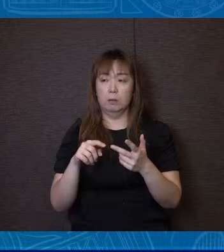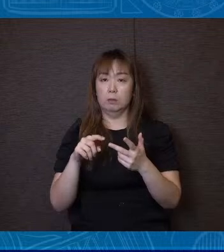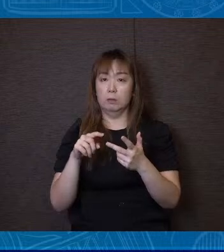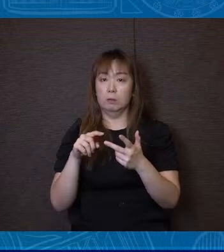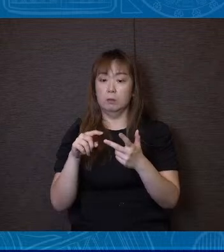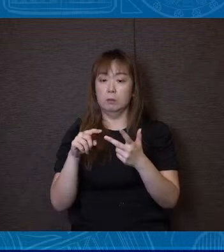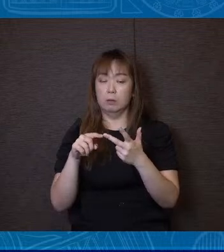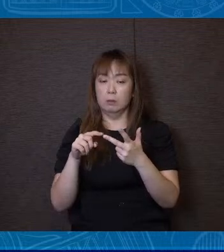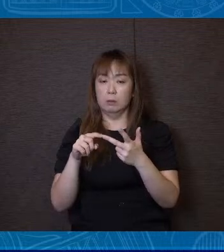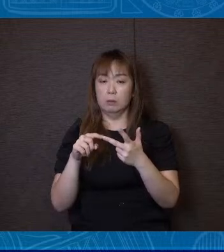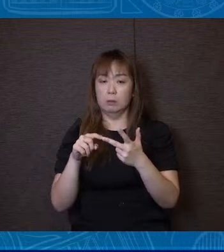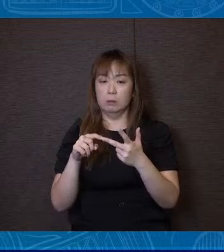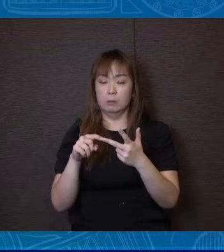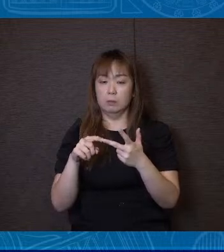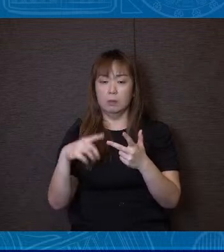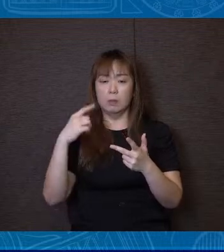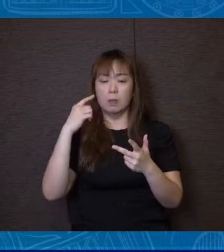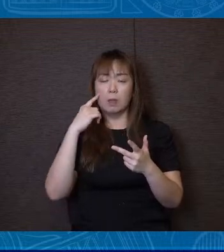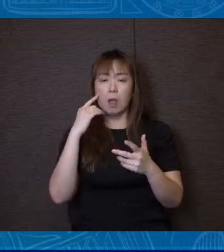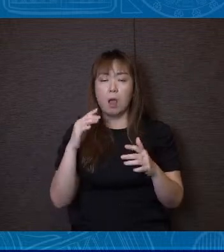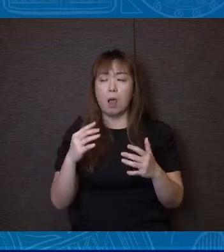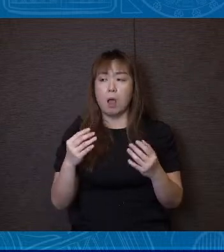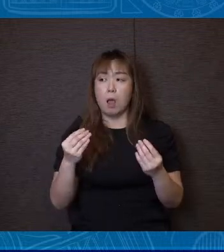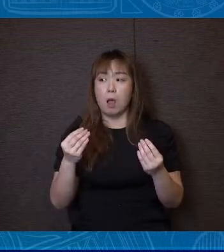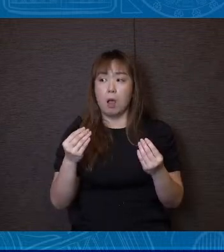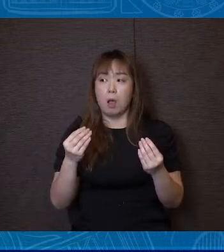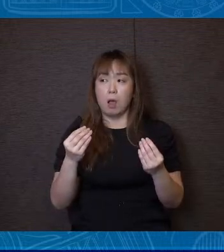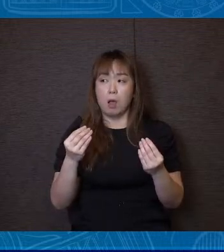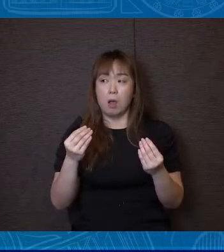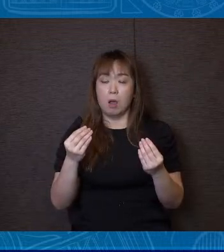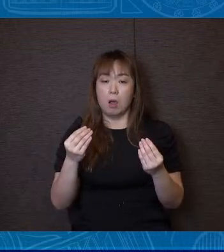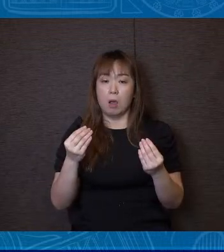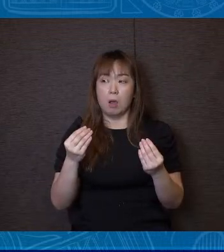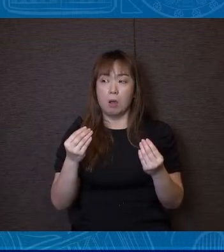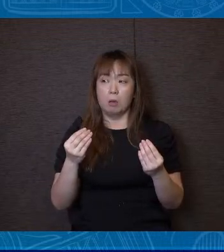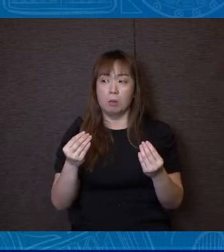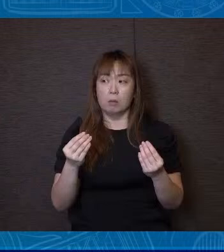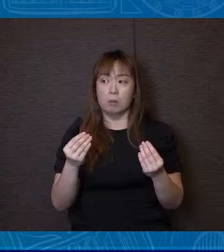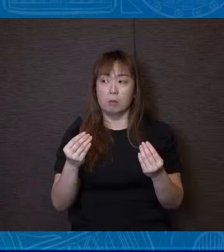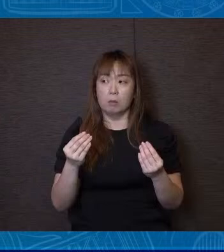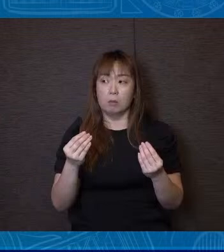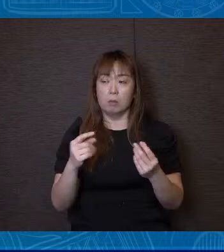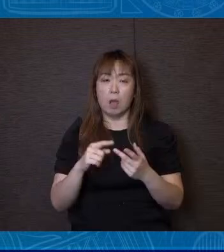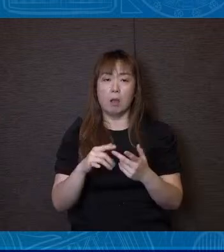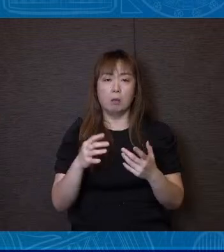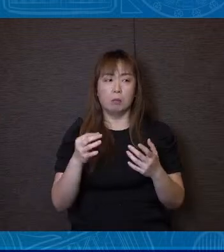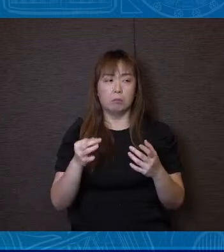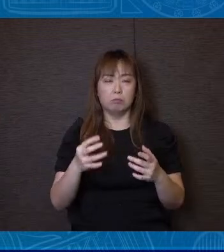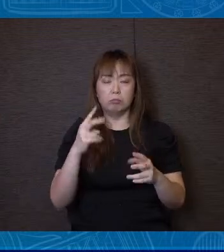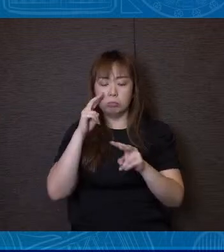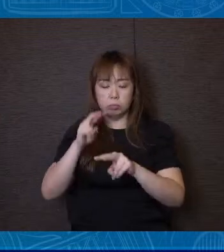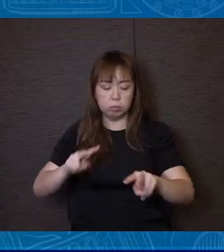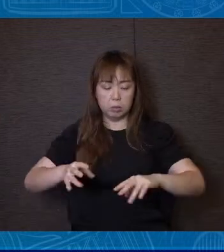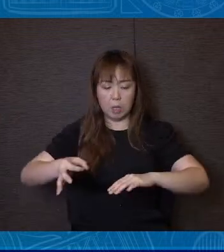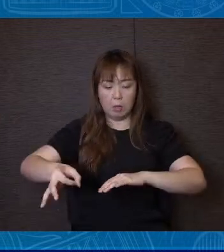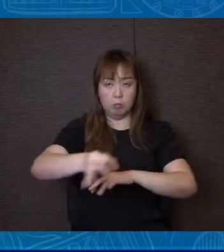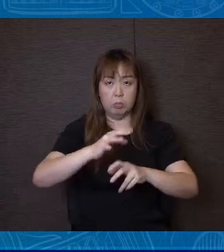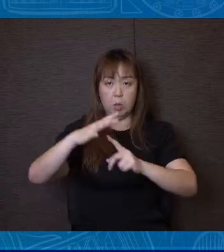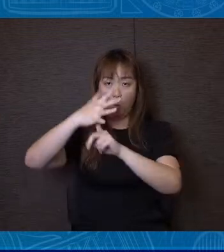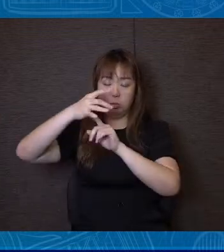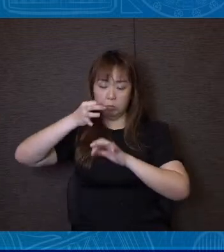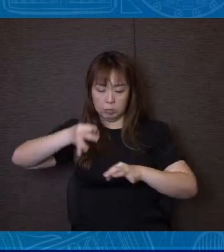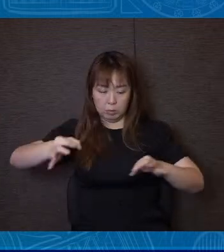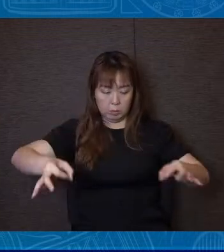about making some of the sites look normally abnormal. What do you mean by that?